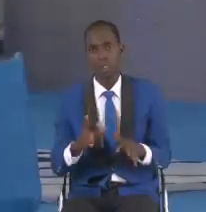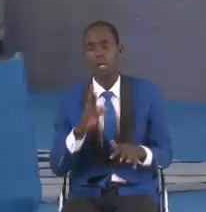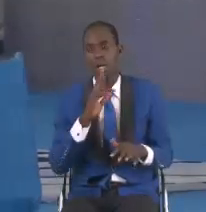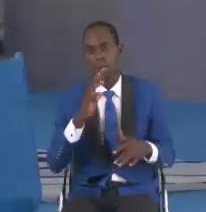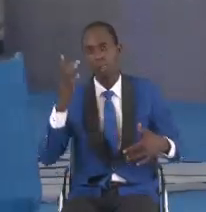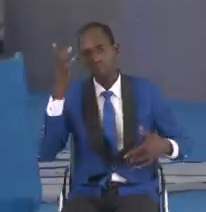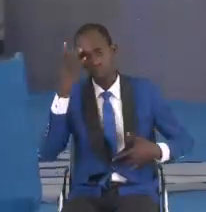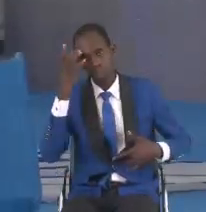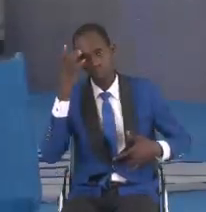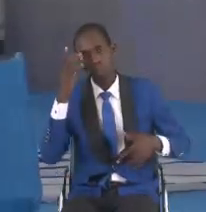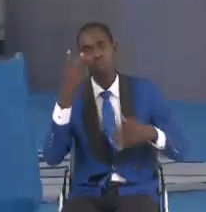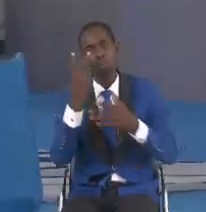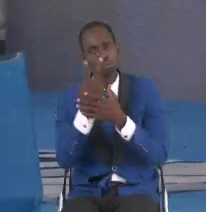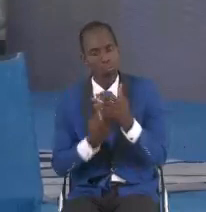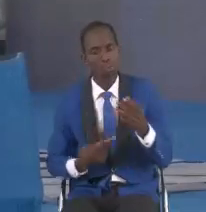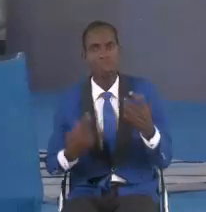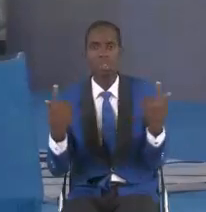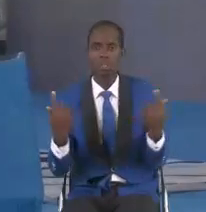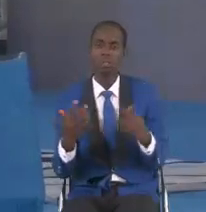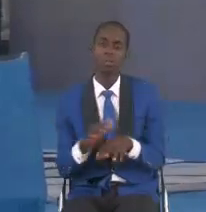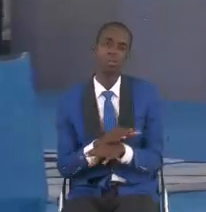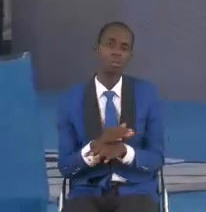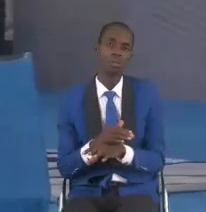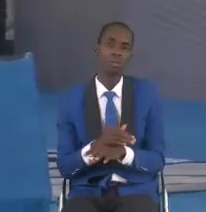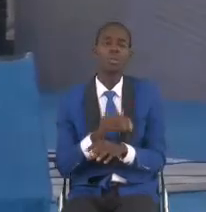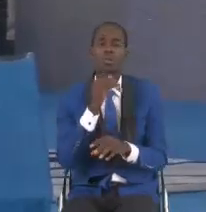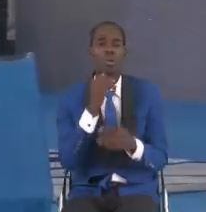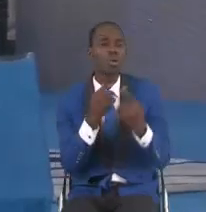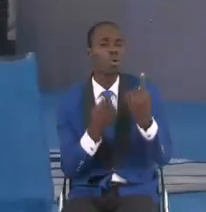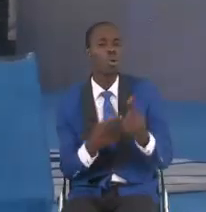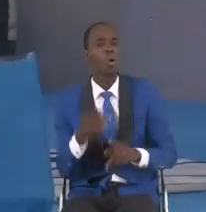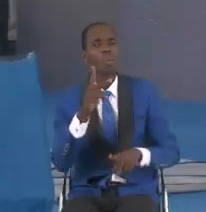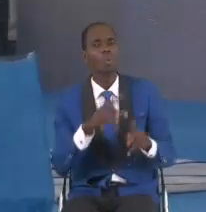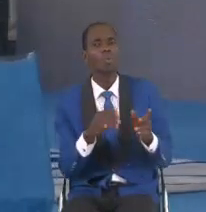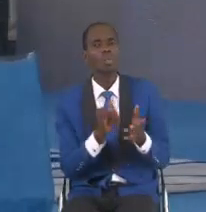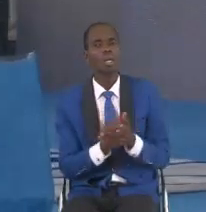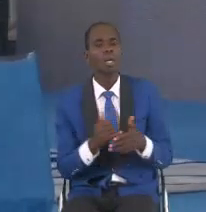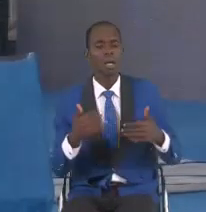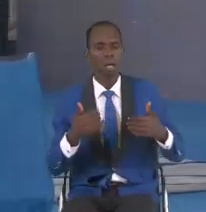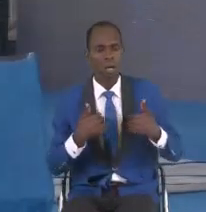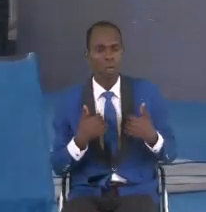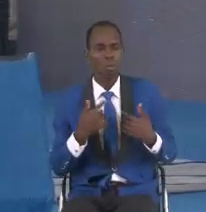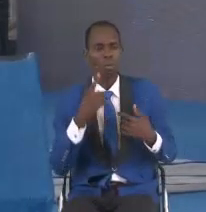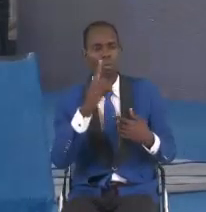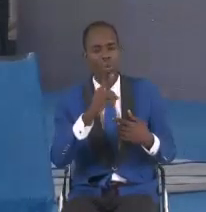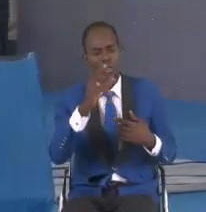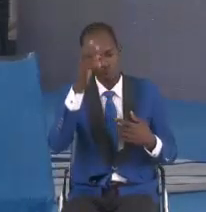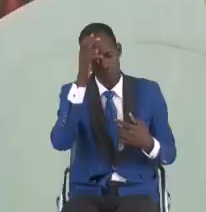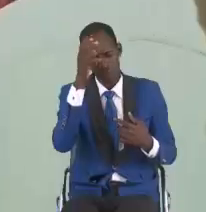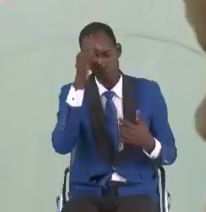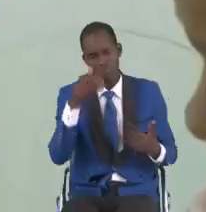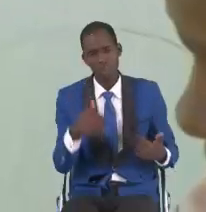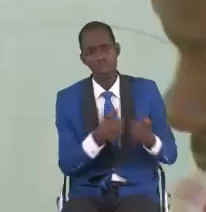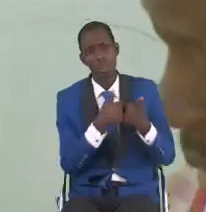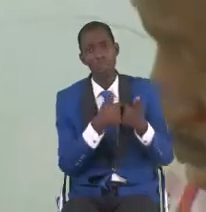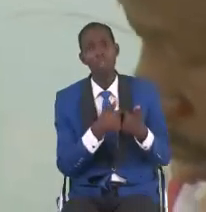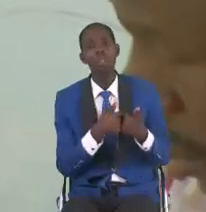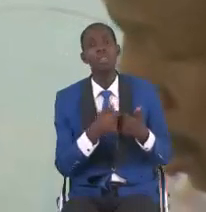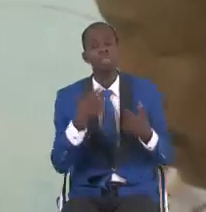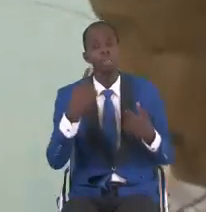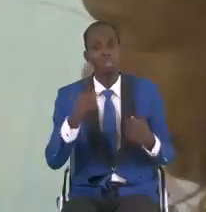It's not only the people that have demonic challenges, yes, sinners have